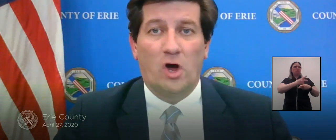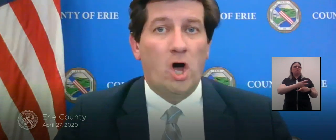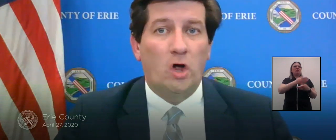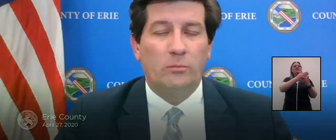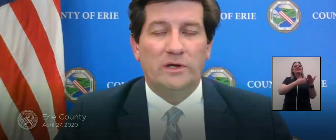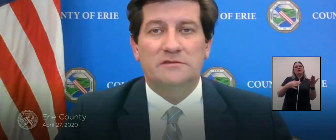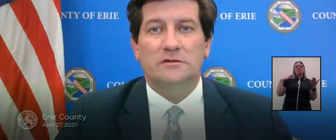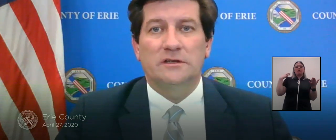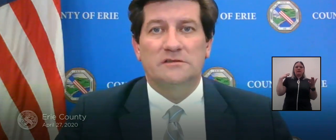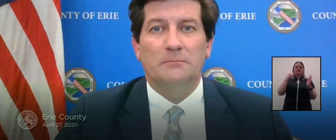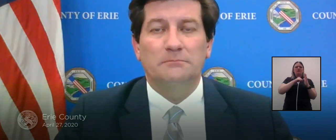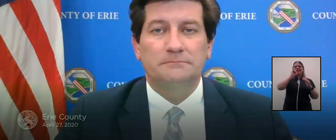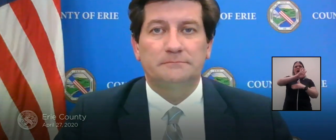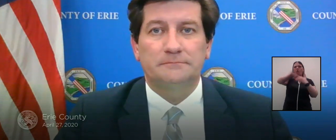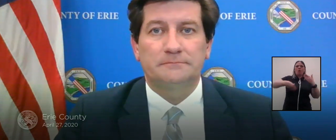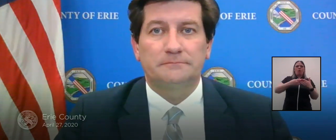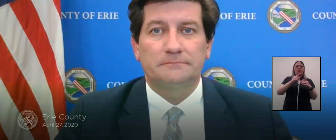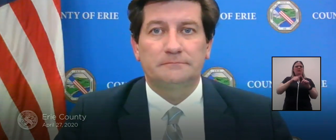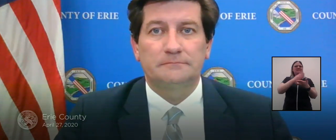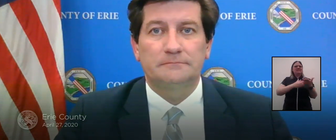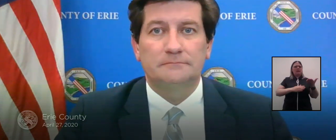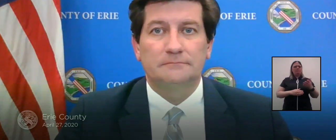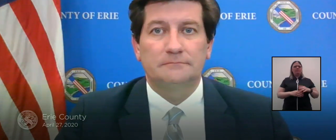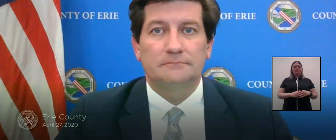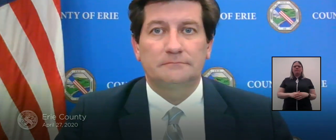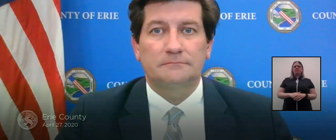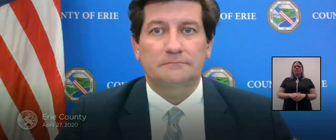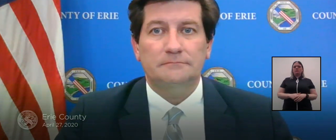Not all, but certainly some.